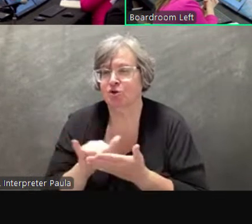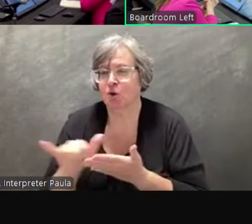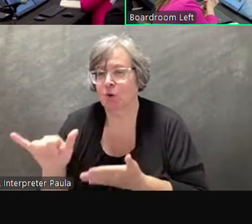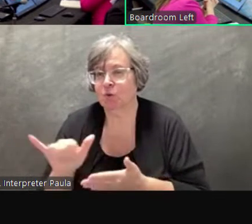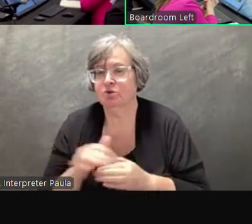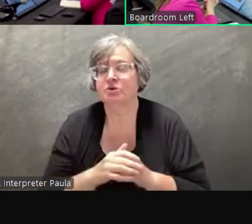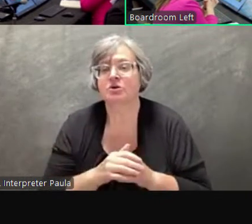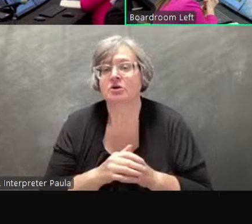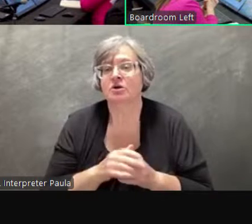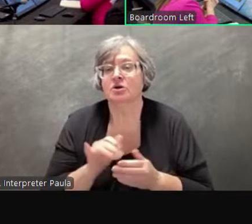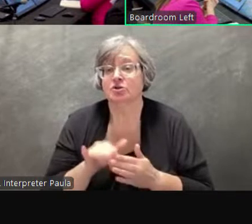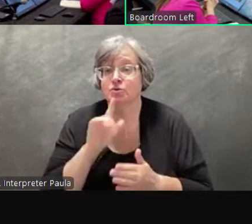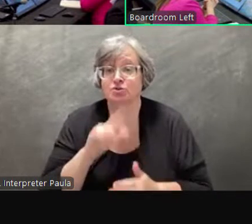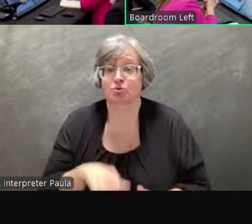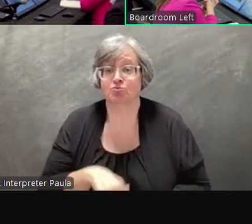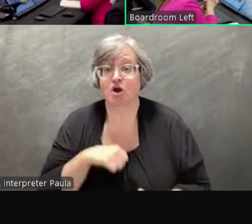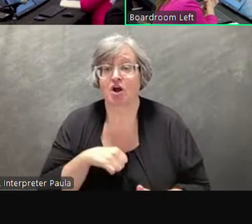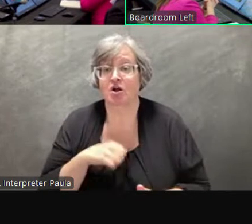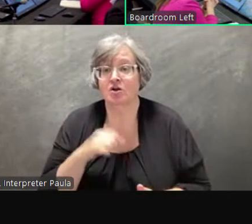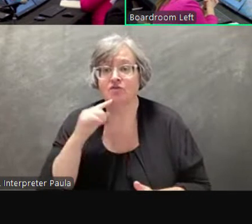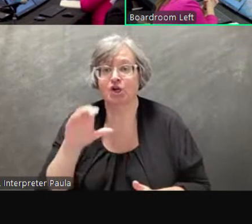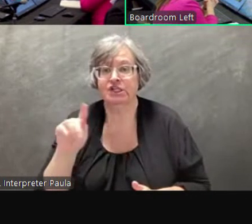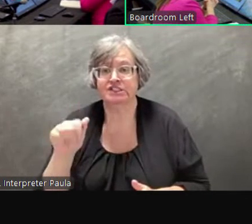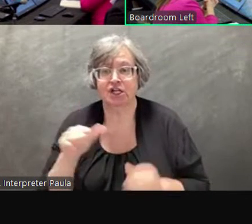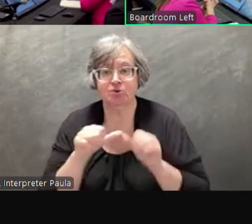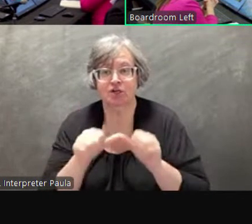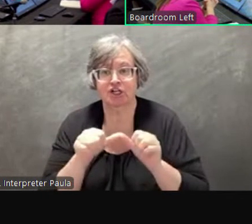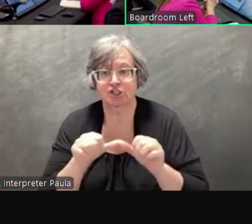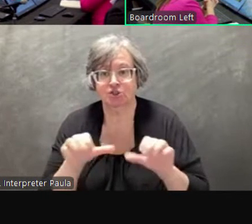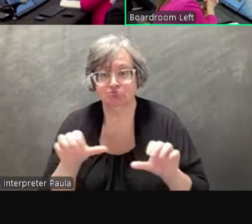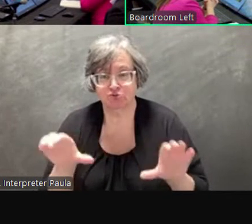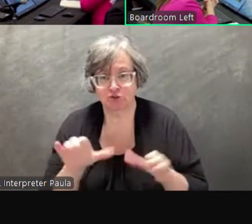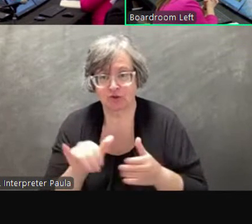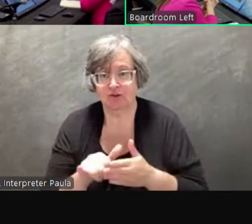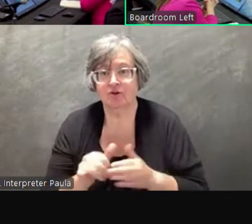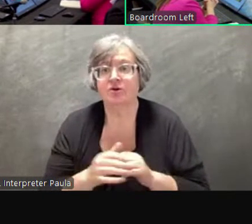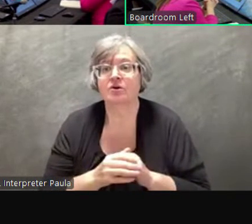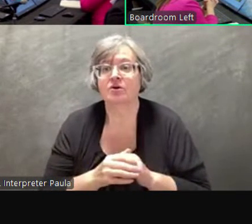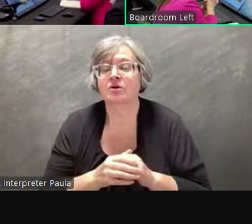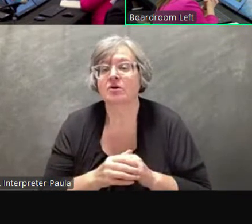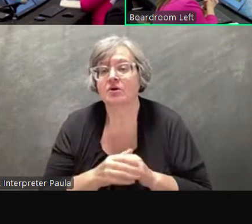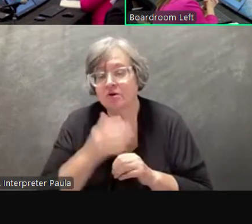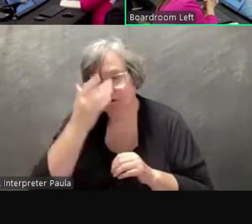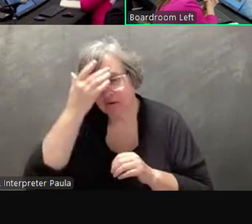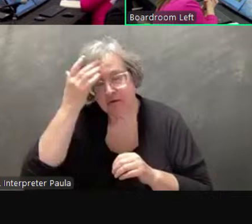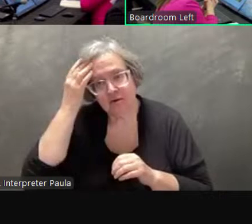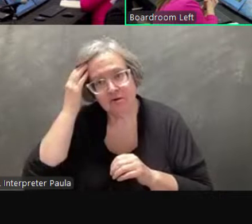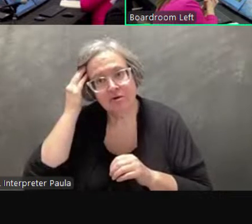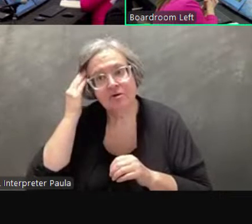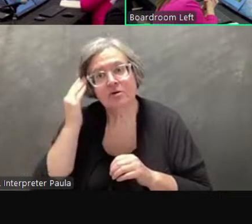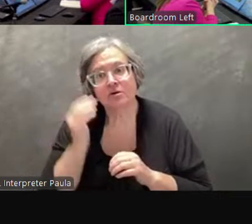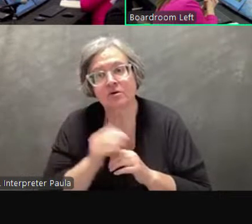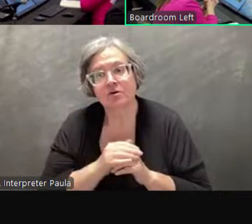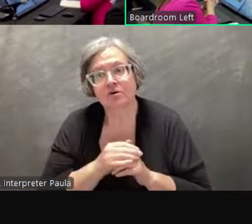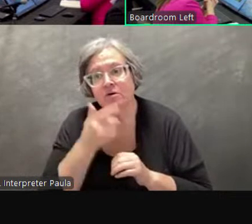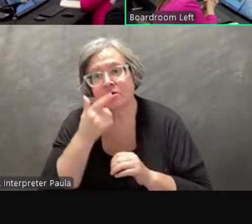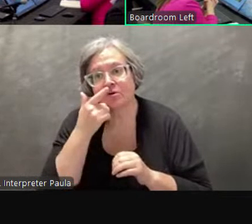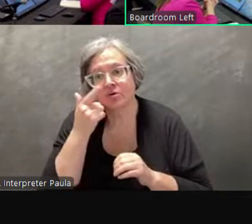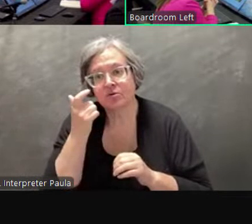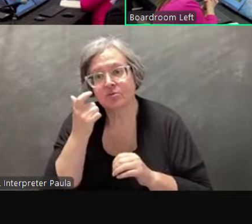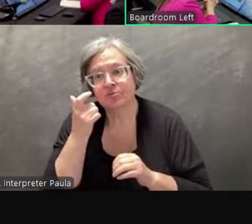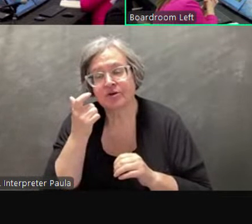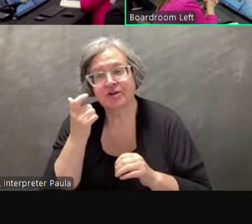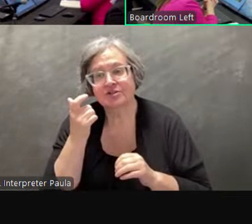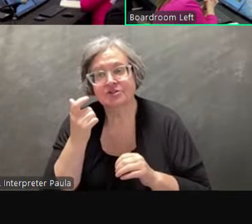It has been a source of pride in this agency that we continue to do that because of particularly the needs of those individuals who don't have